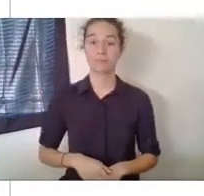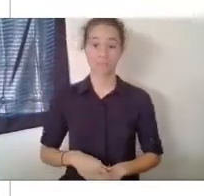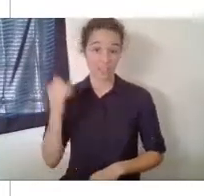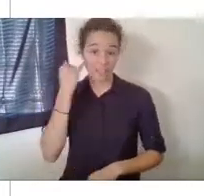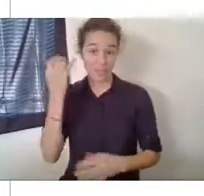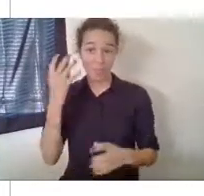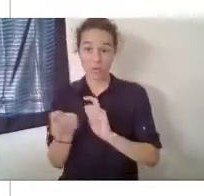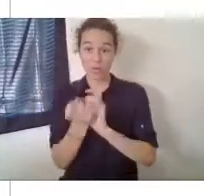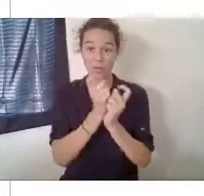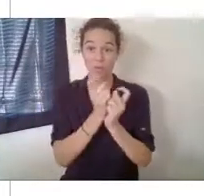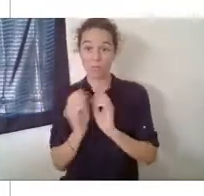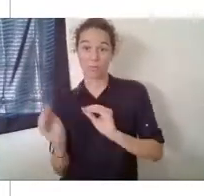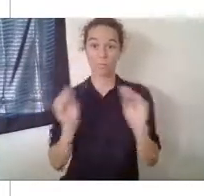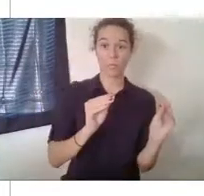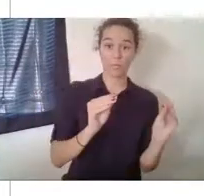something.